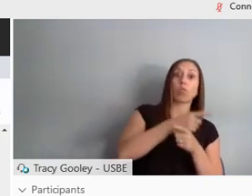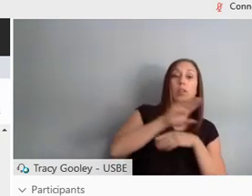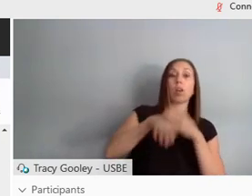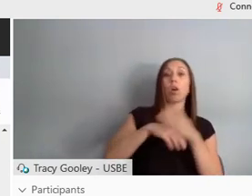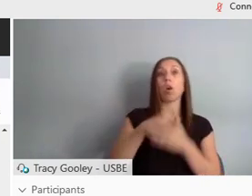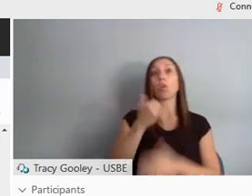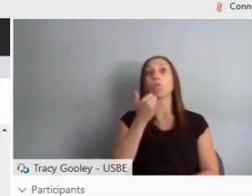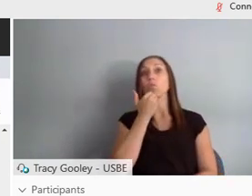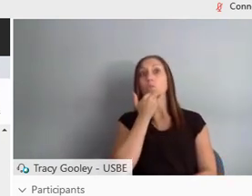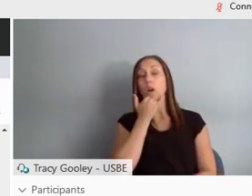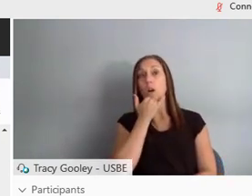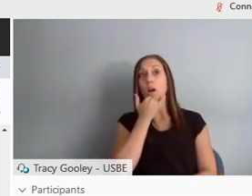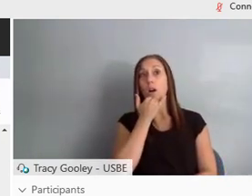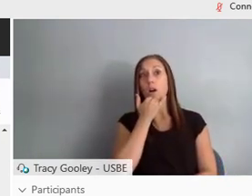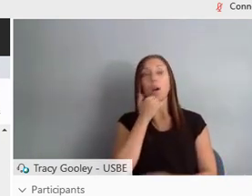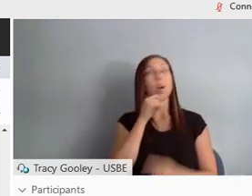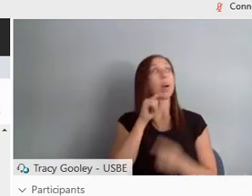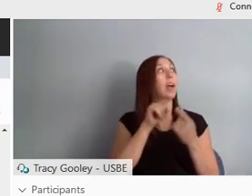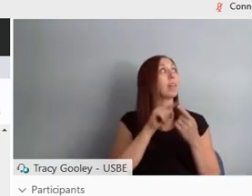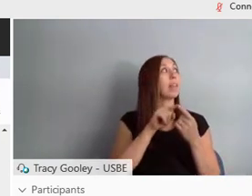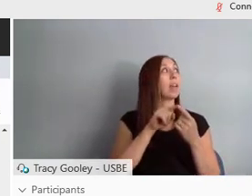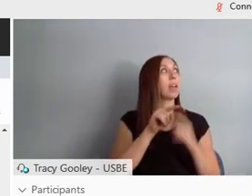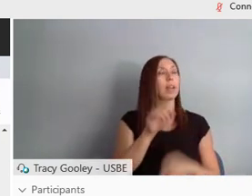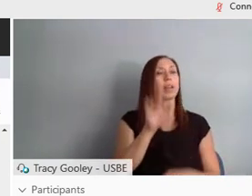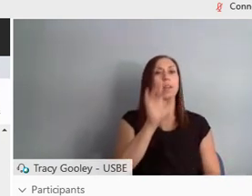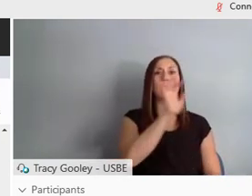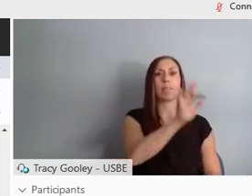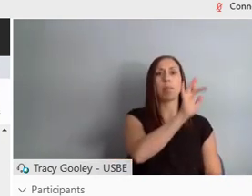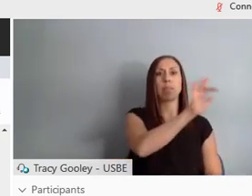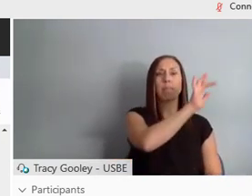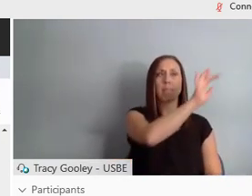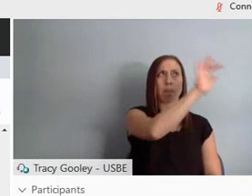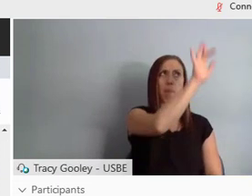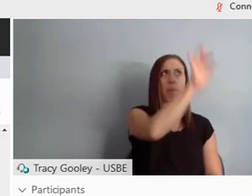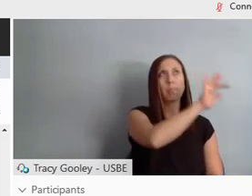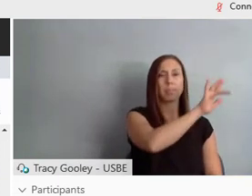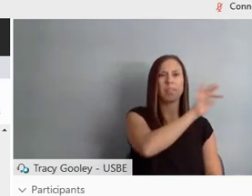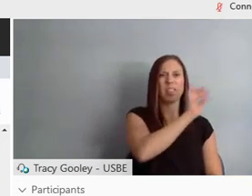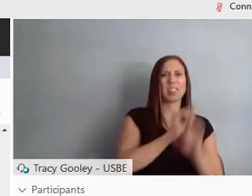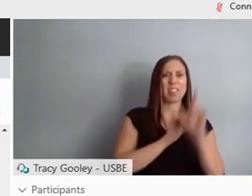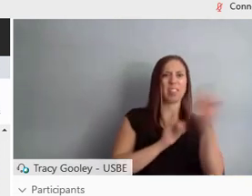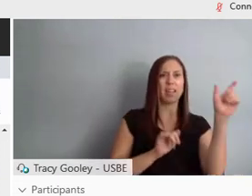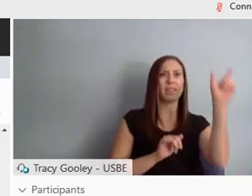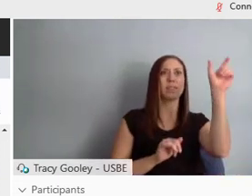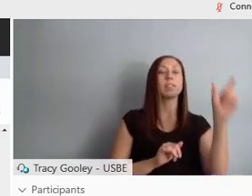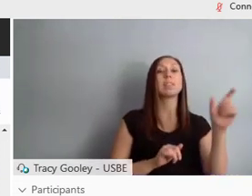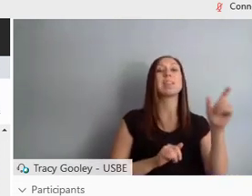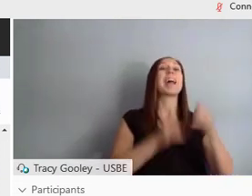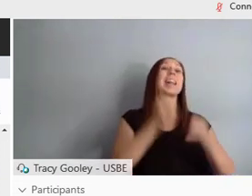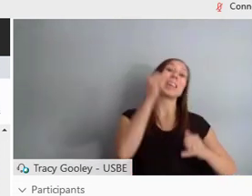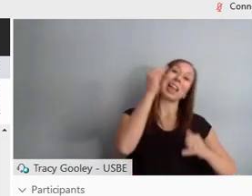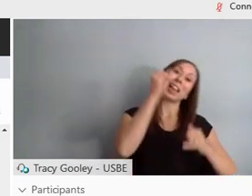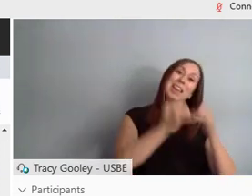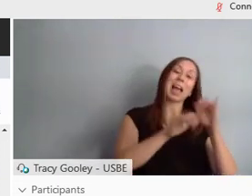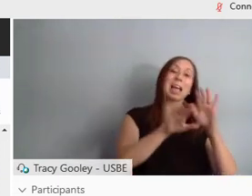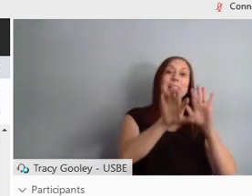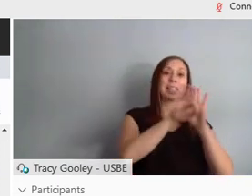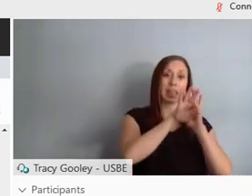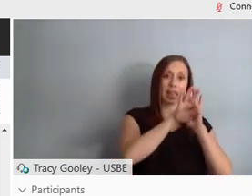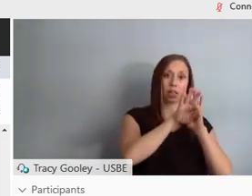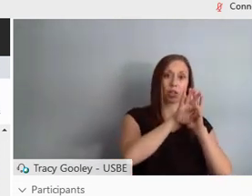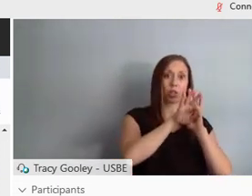wrong, and then come over here and mark answers out, the last selection you made will